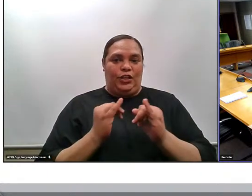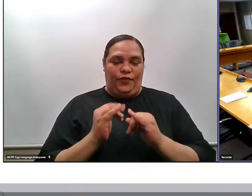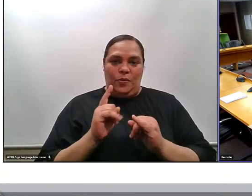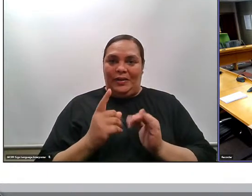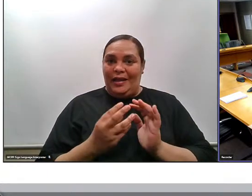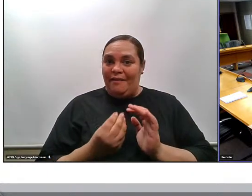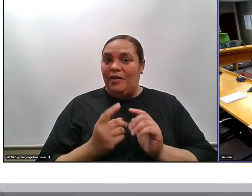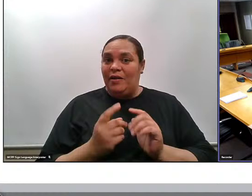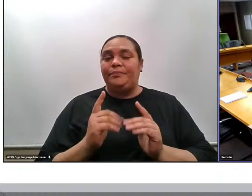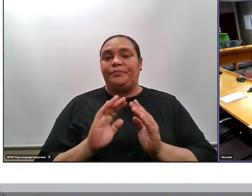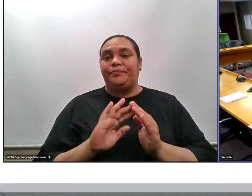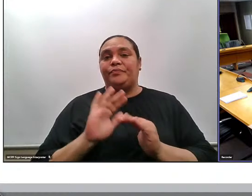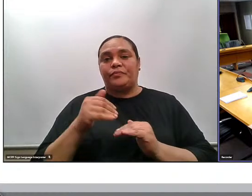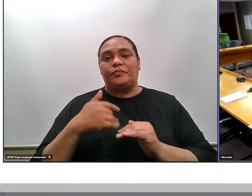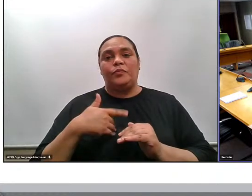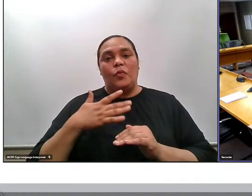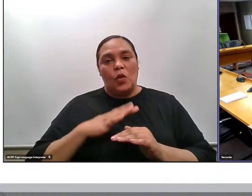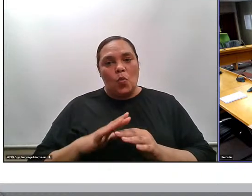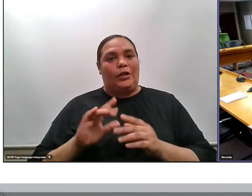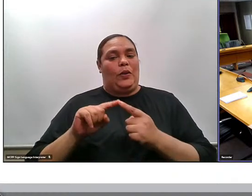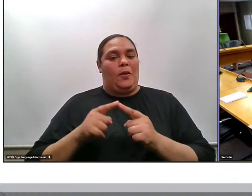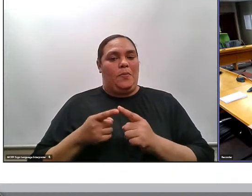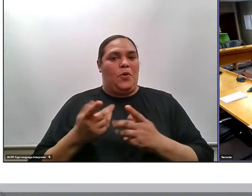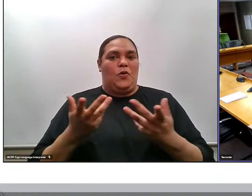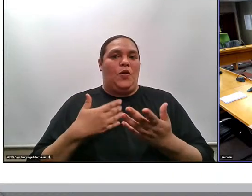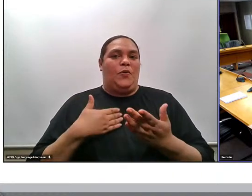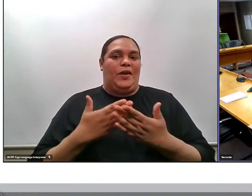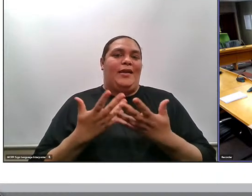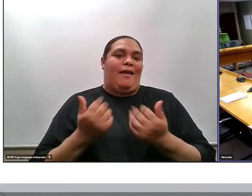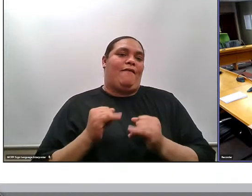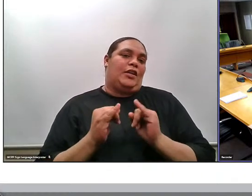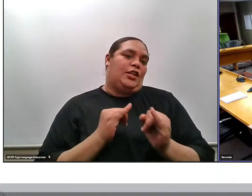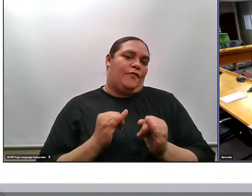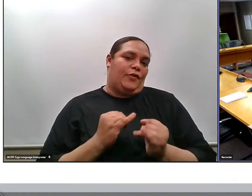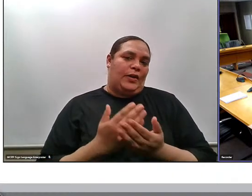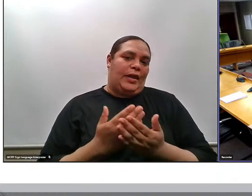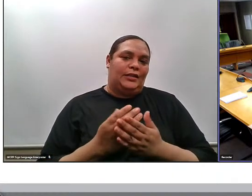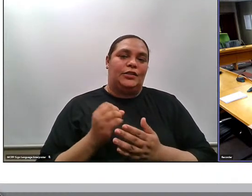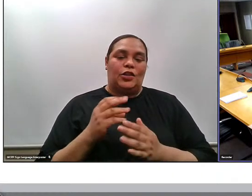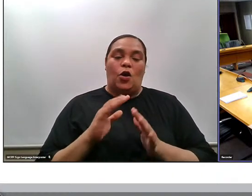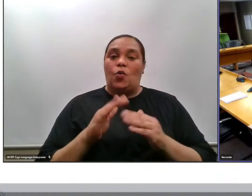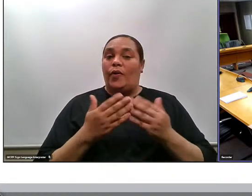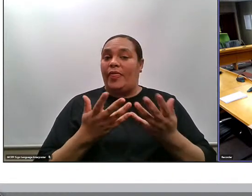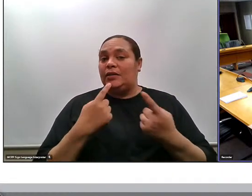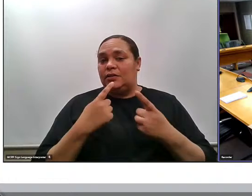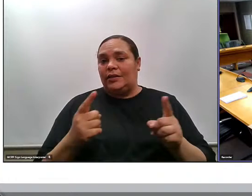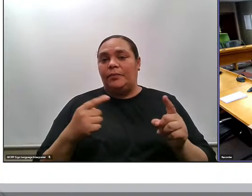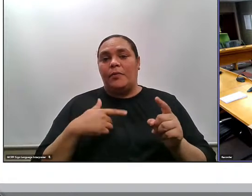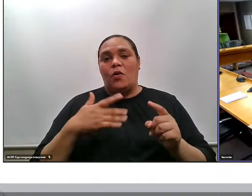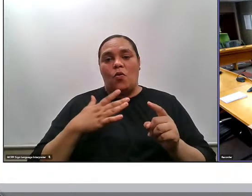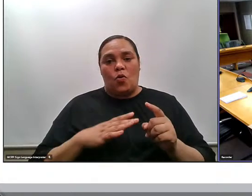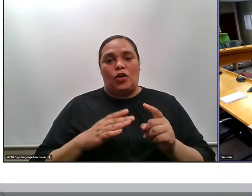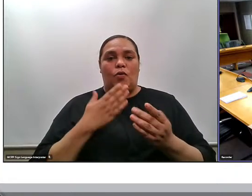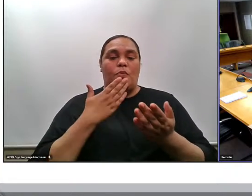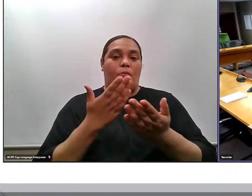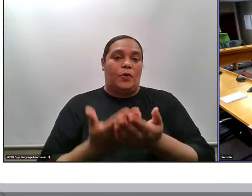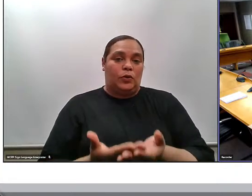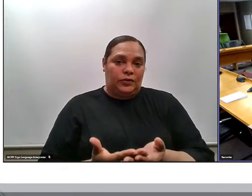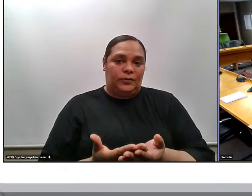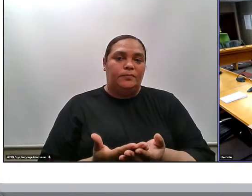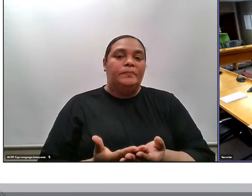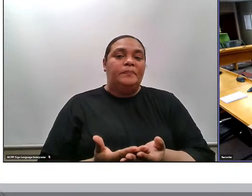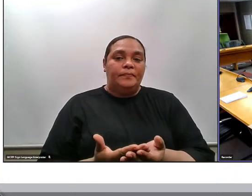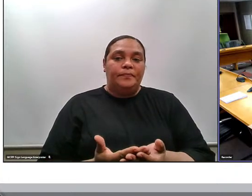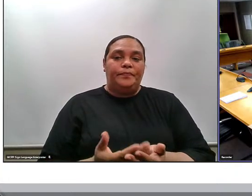but eventually we would like to get to a point where we can have an interview. With that said, I would like to propose